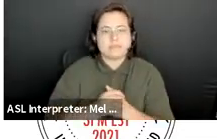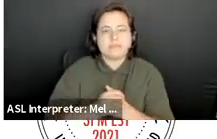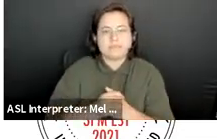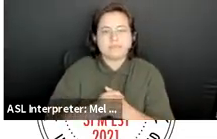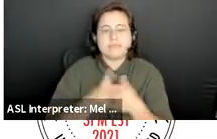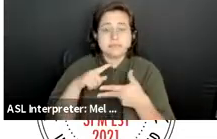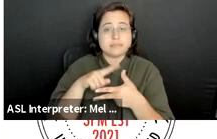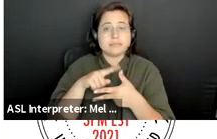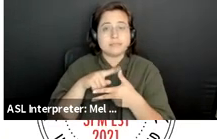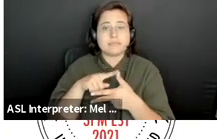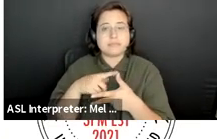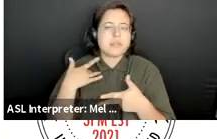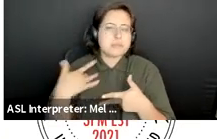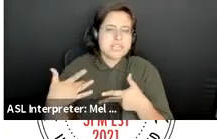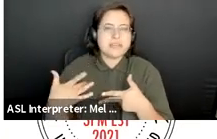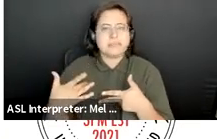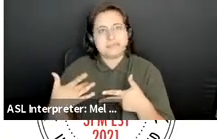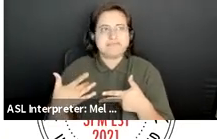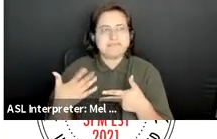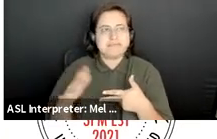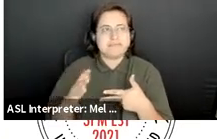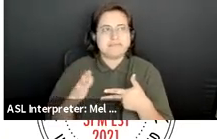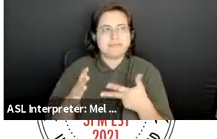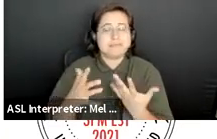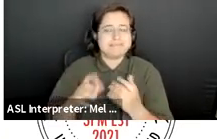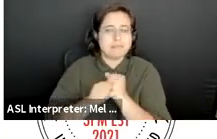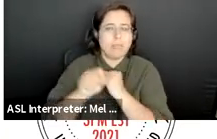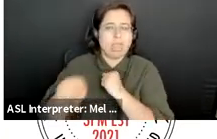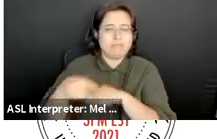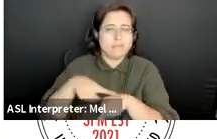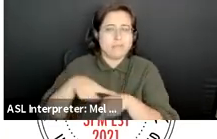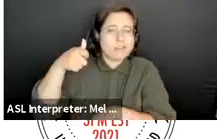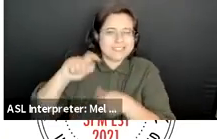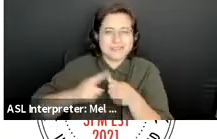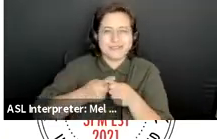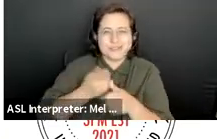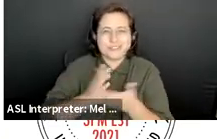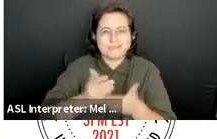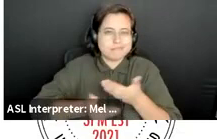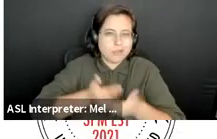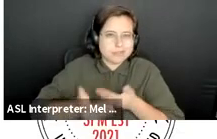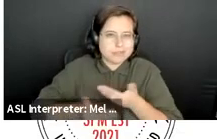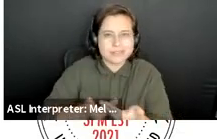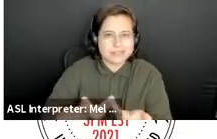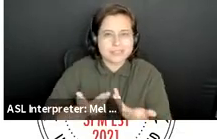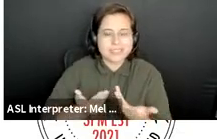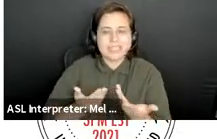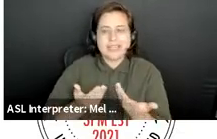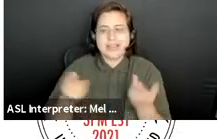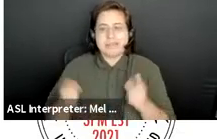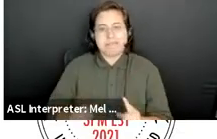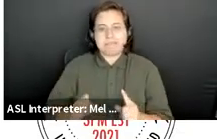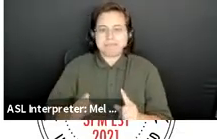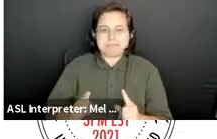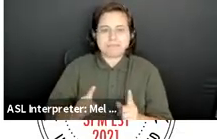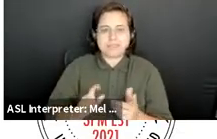USCIS is typically the kind of longest and first part of this process. It's where traditionally the